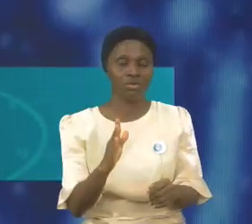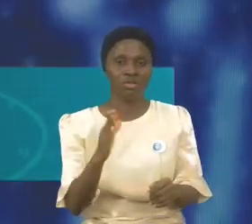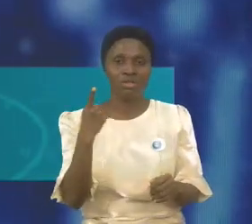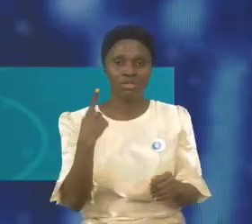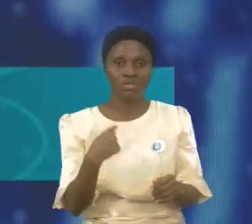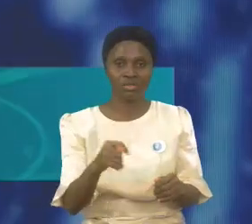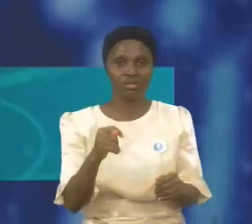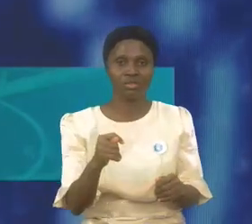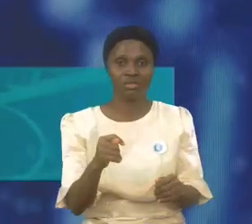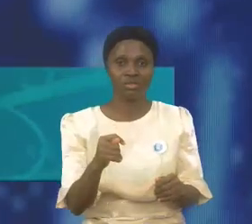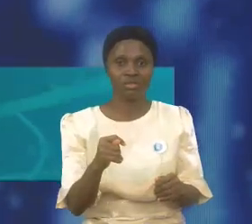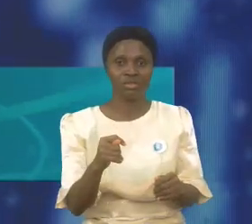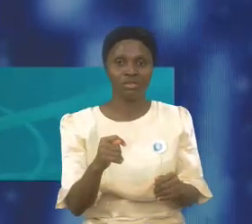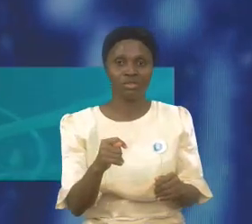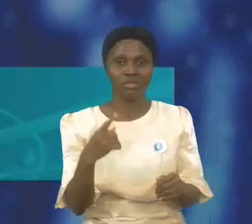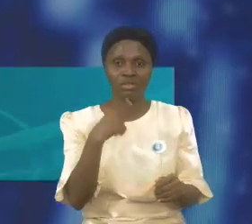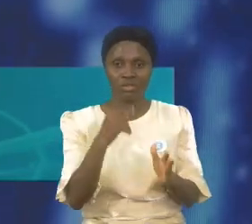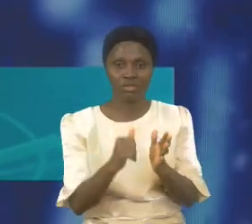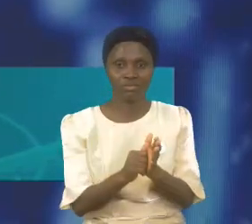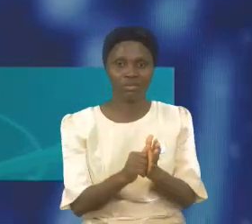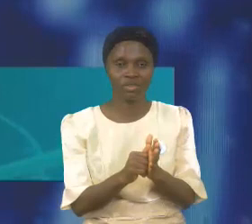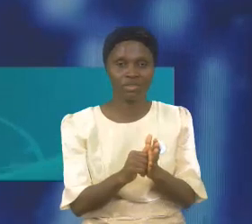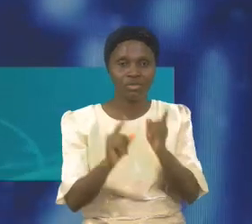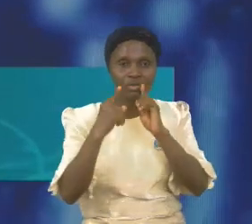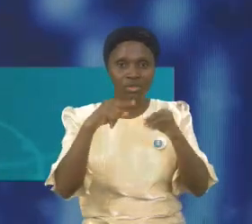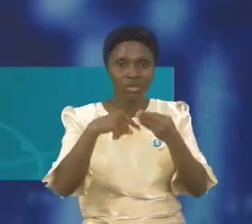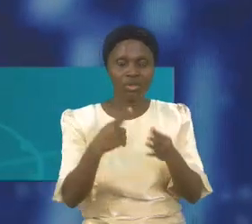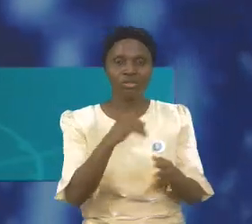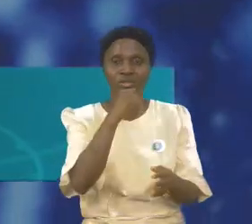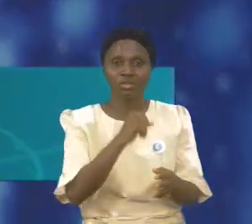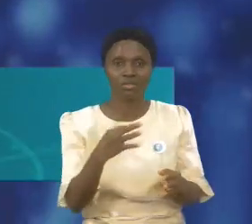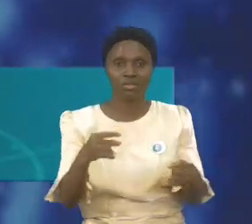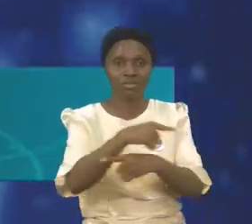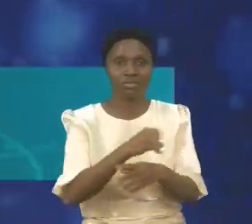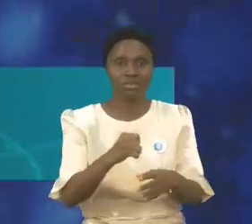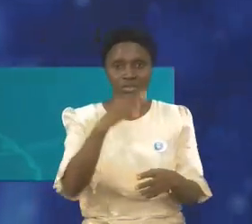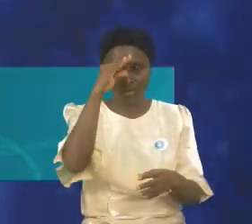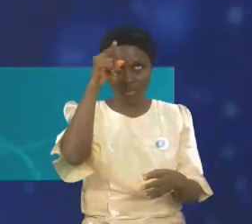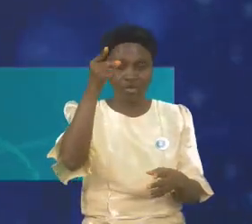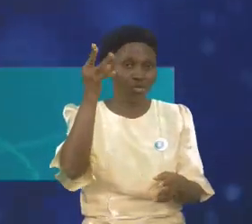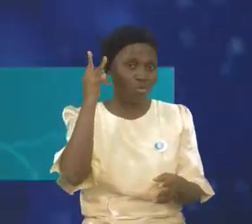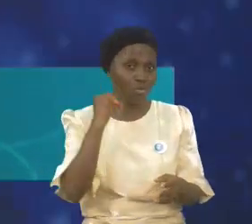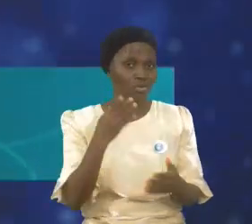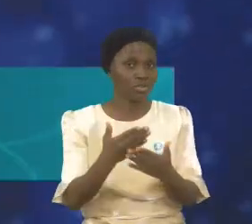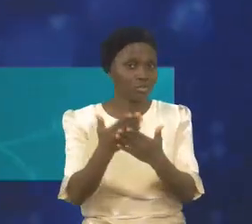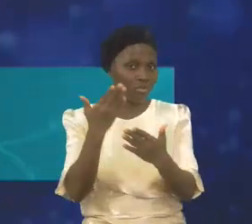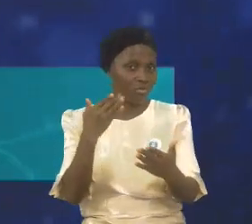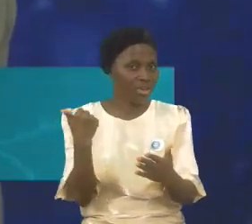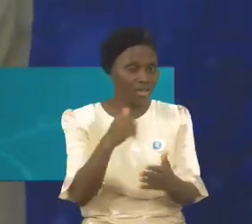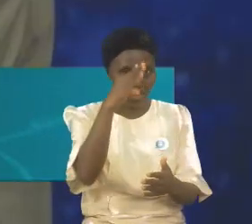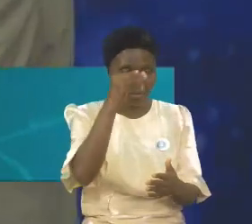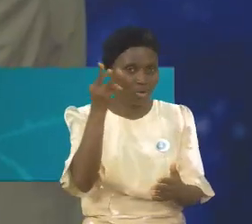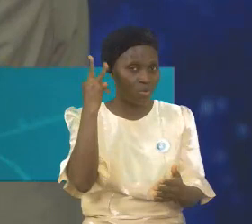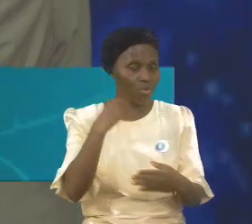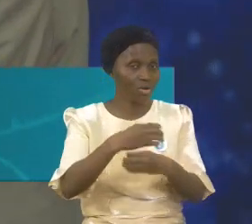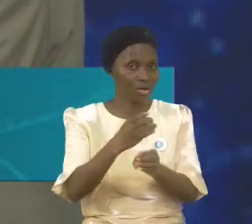and that will reign. It's referred to as the Ancient of Days. He was before any man was created. He had been